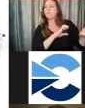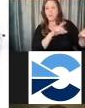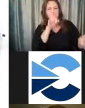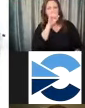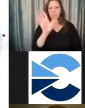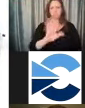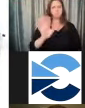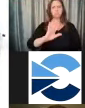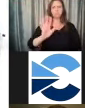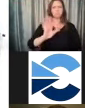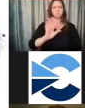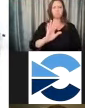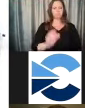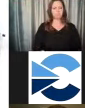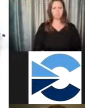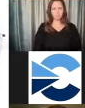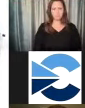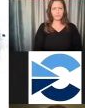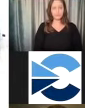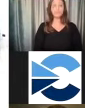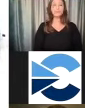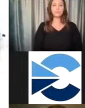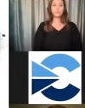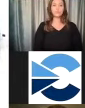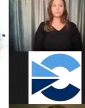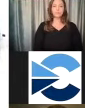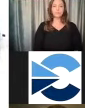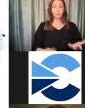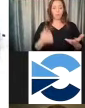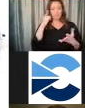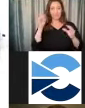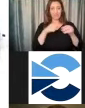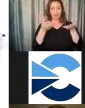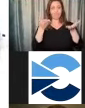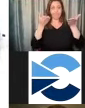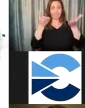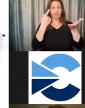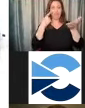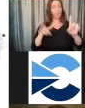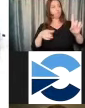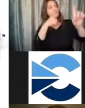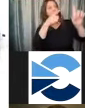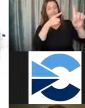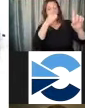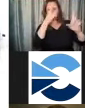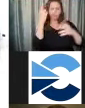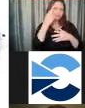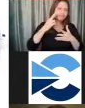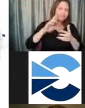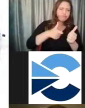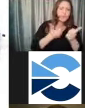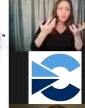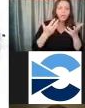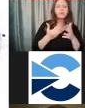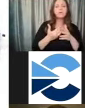carceral authorities. And so when we think about this in terms of purpose, we're thinking about connecting